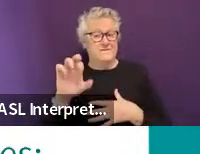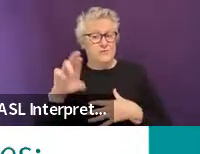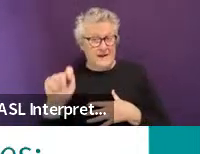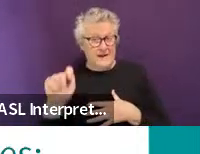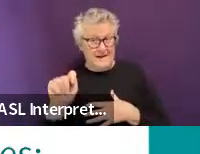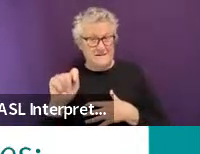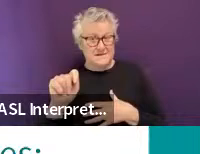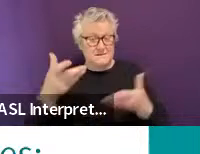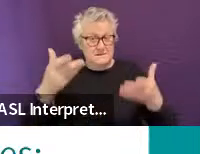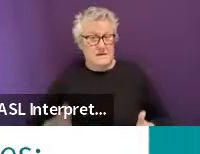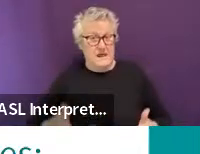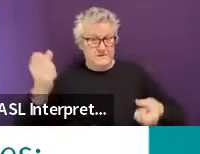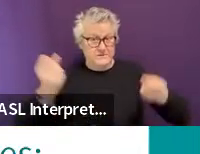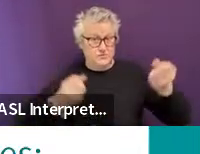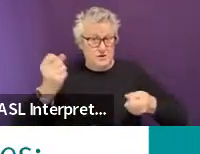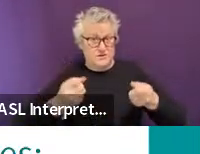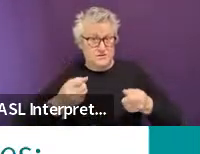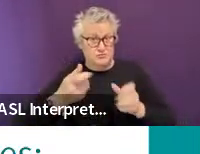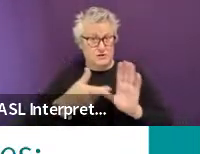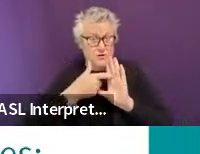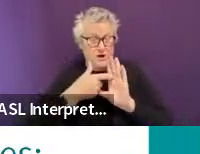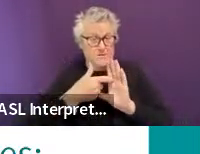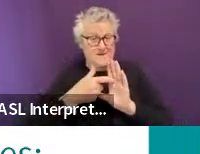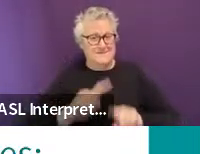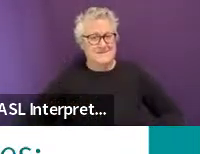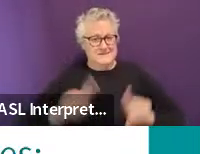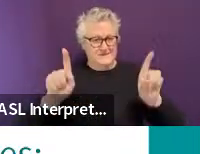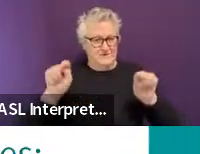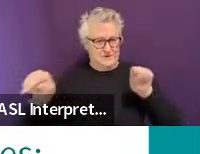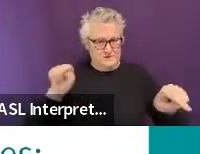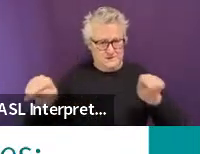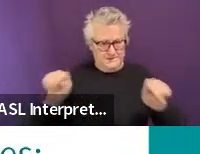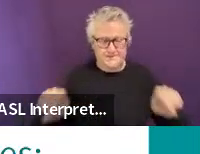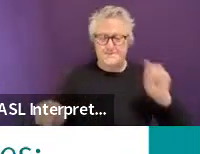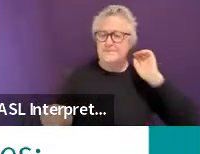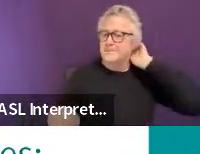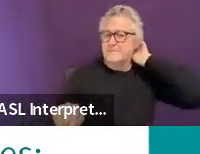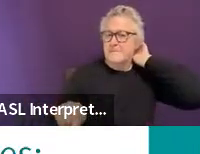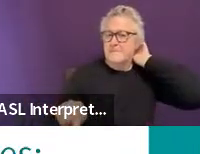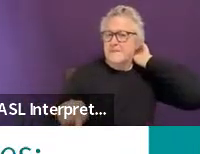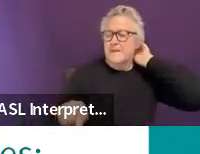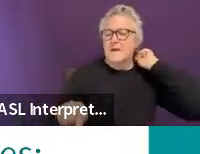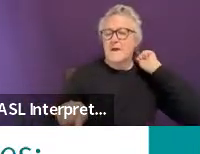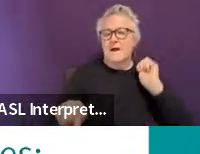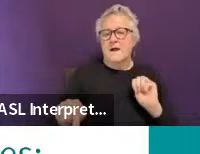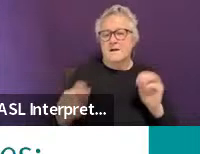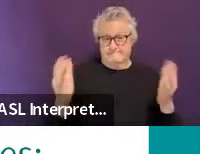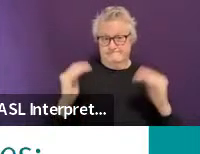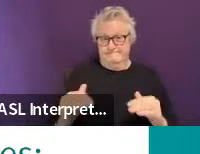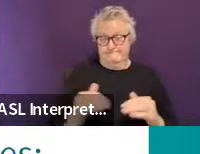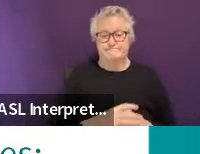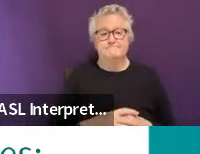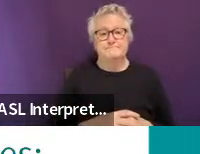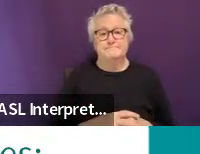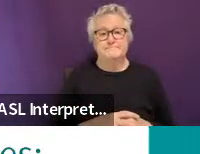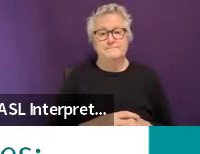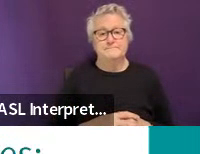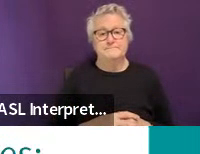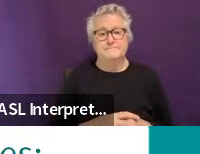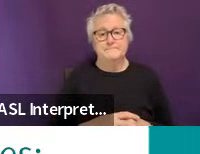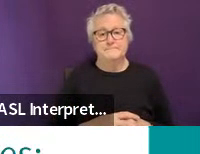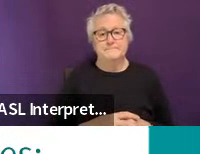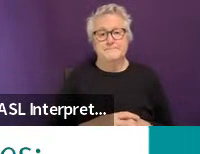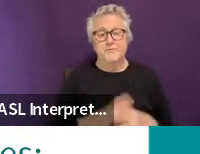And the importance there of Mill Plain as well as Marine Drive for freight. Next slide. We